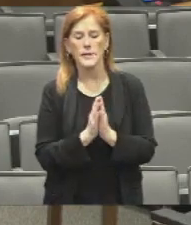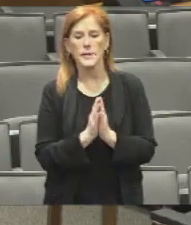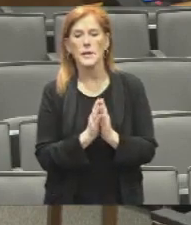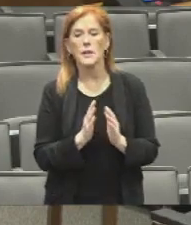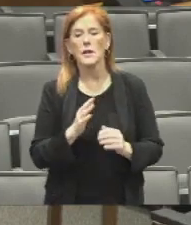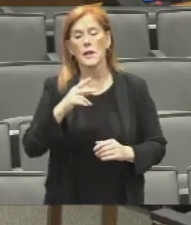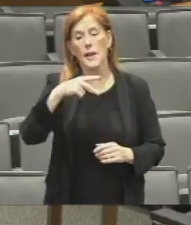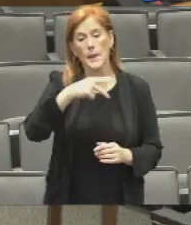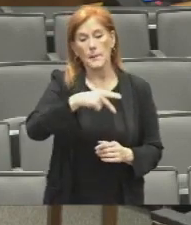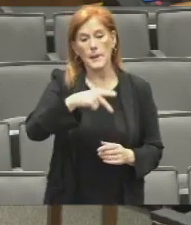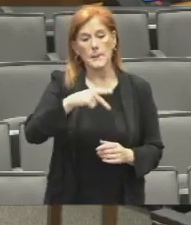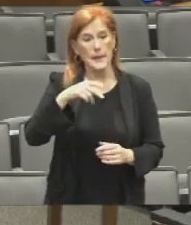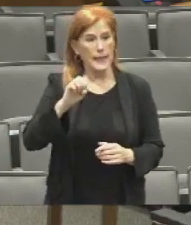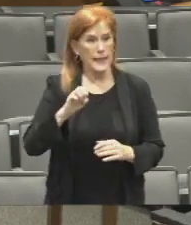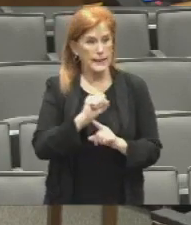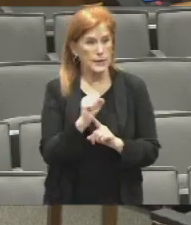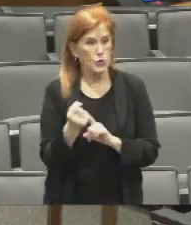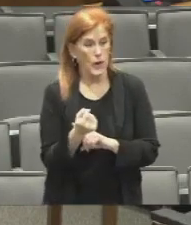The PPE situation.